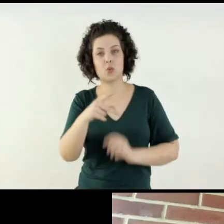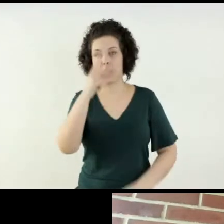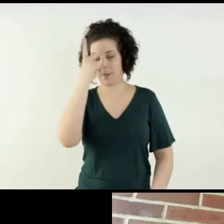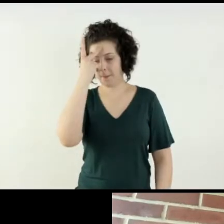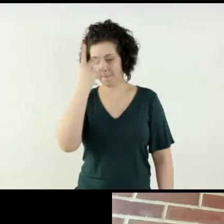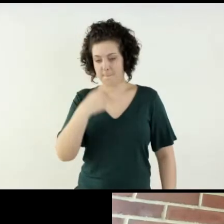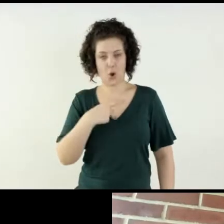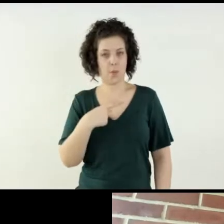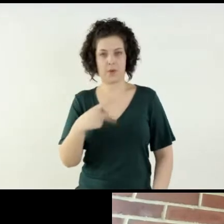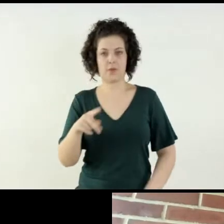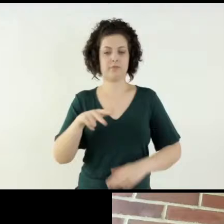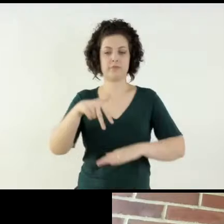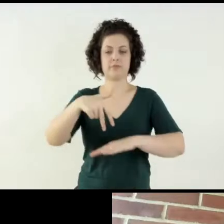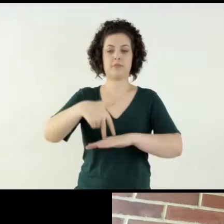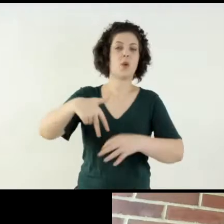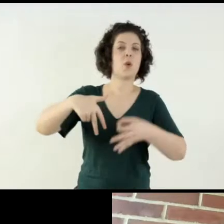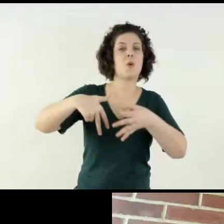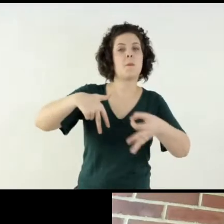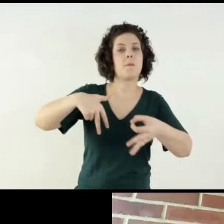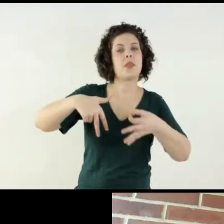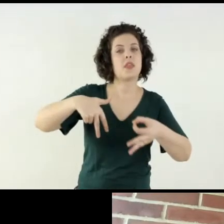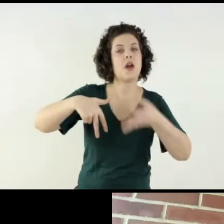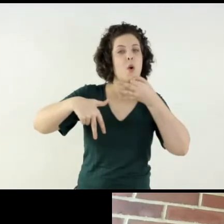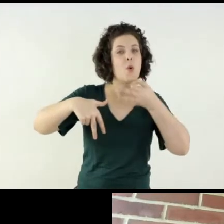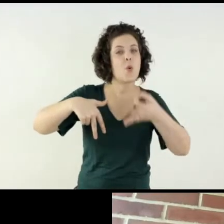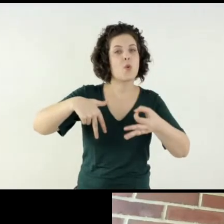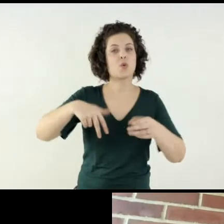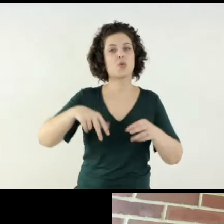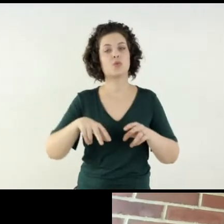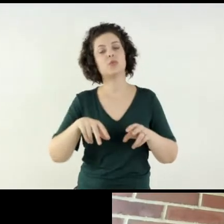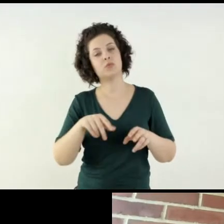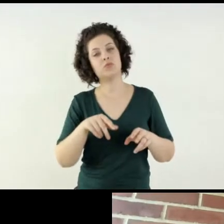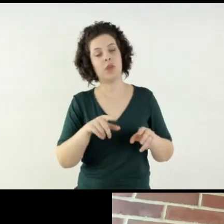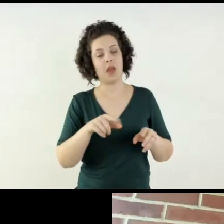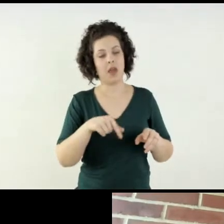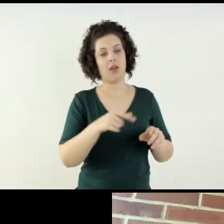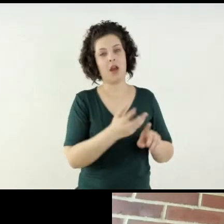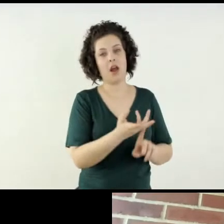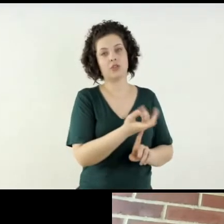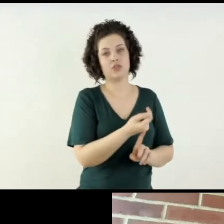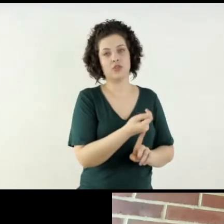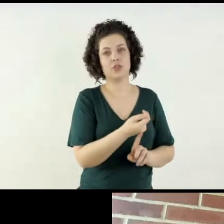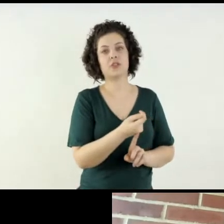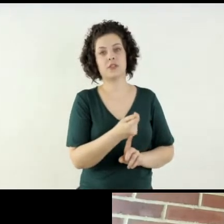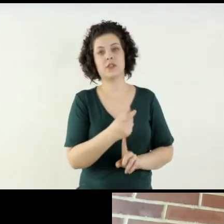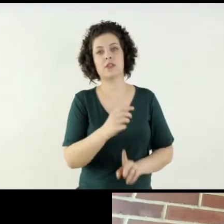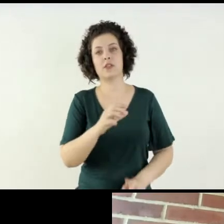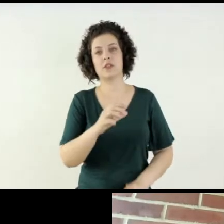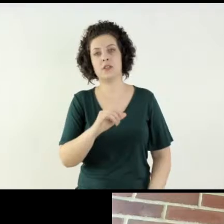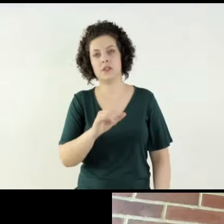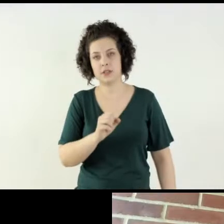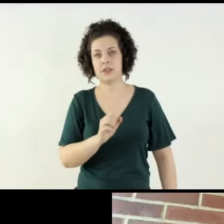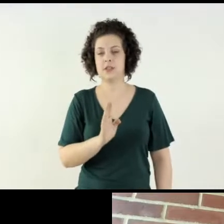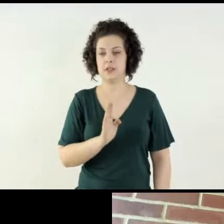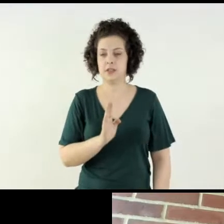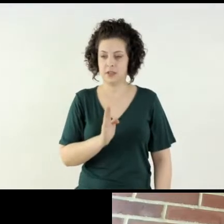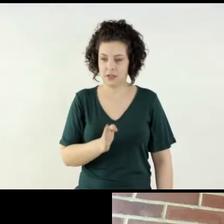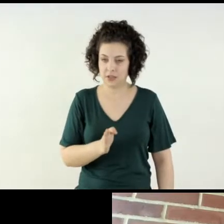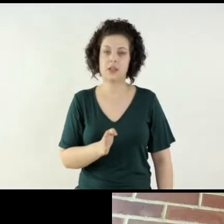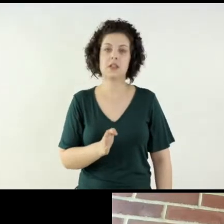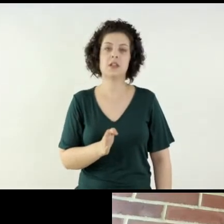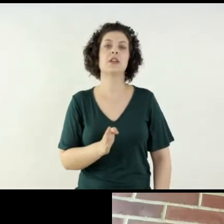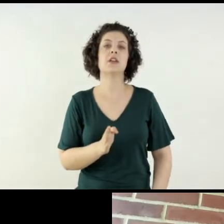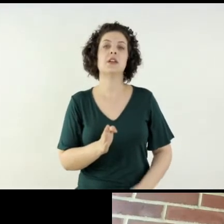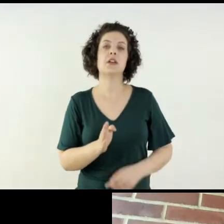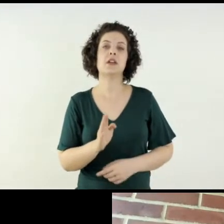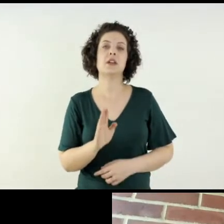heterosexual, cisgendered artist in rapport to a non-normative feminist history, which in fact opens a whole